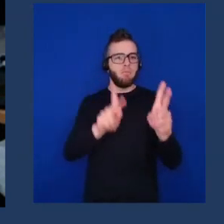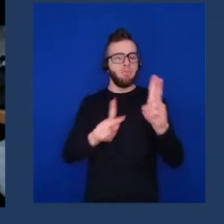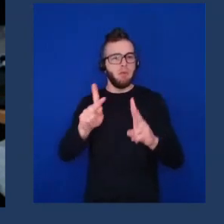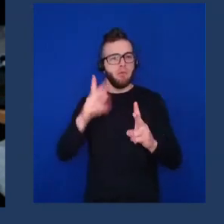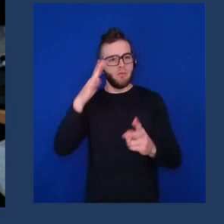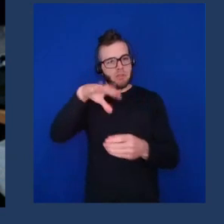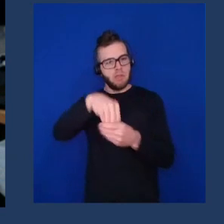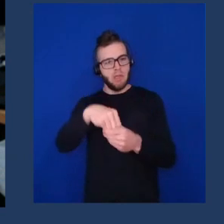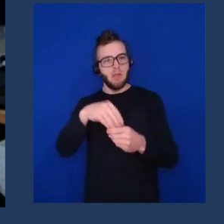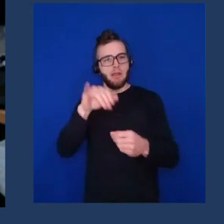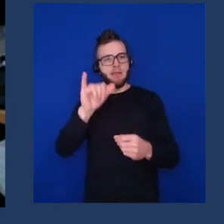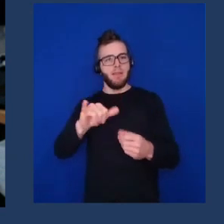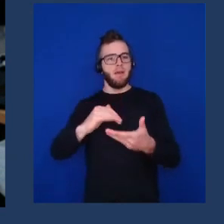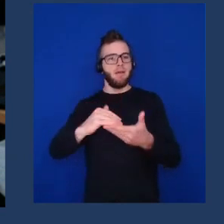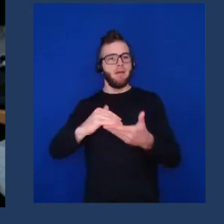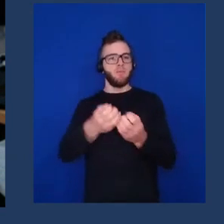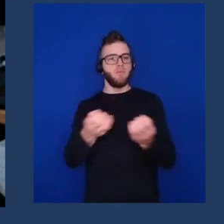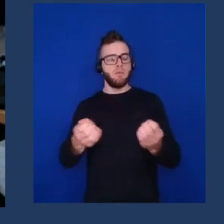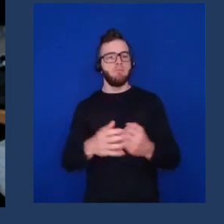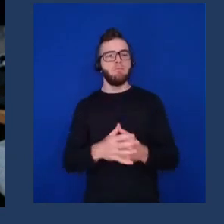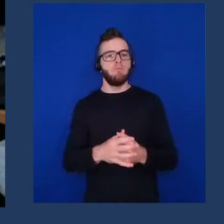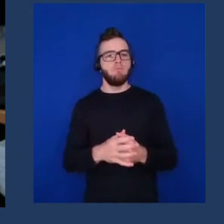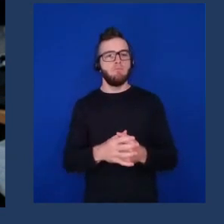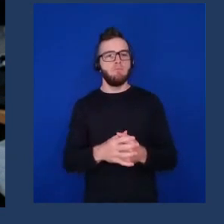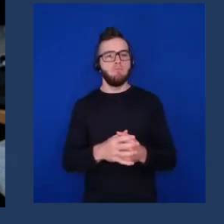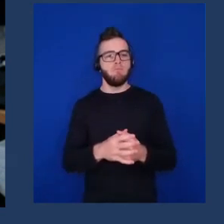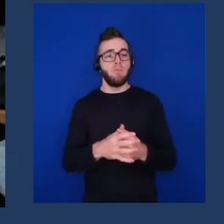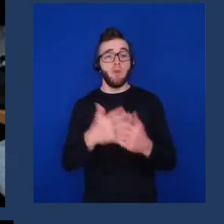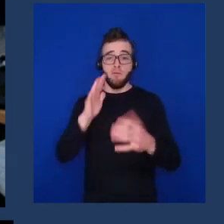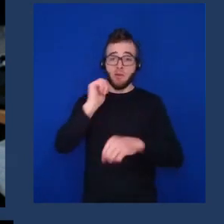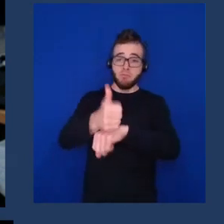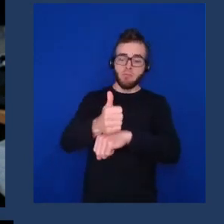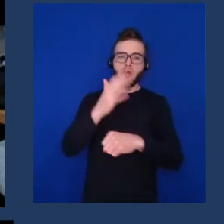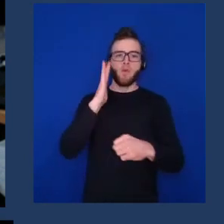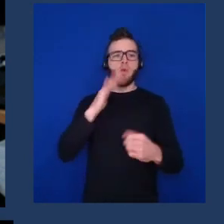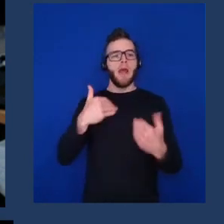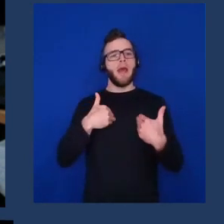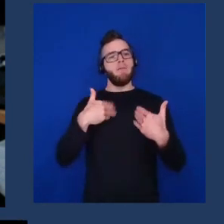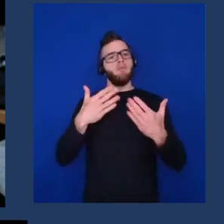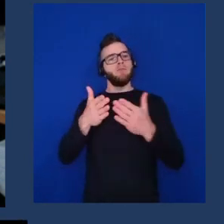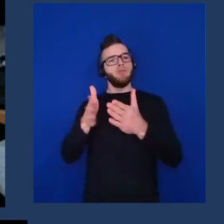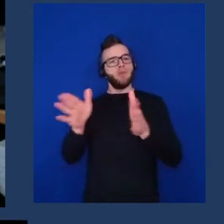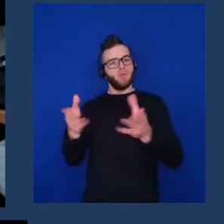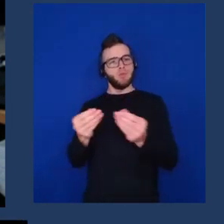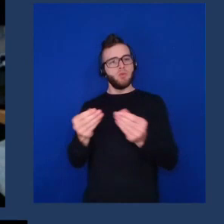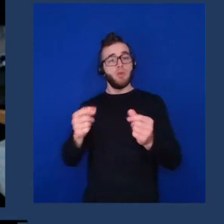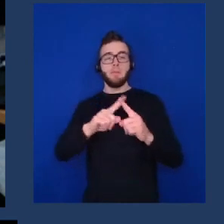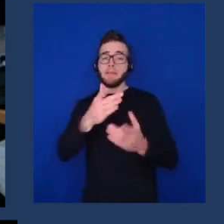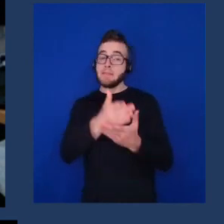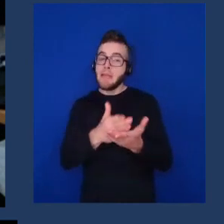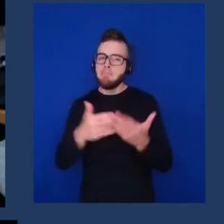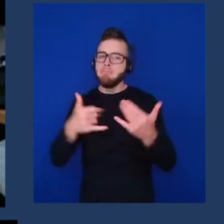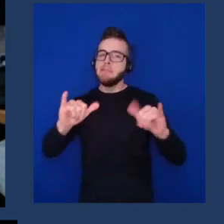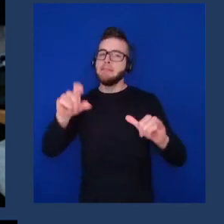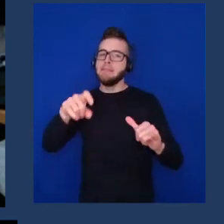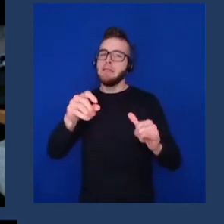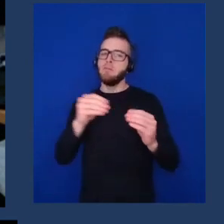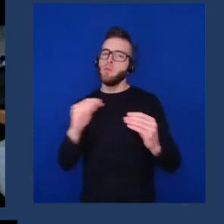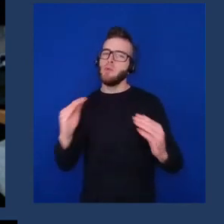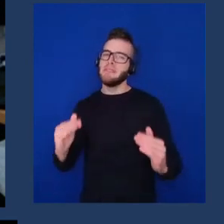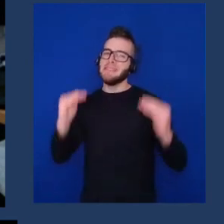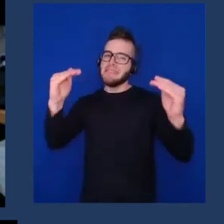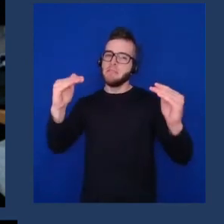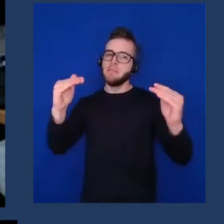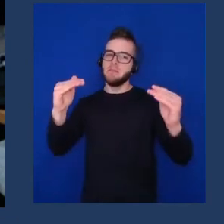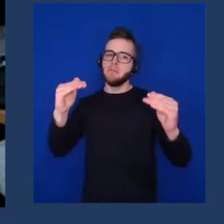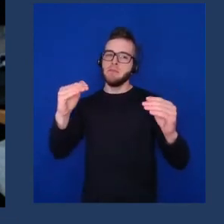Then you get that good enough solution for a lot of people. And then yes, if you have a specialized need that needs that higher accuracy, then